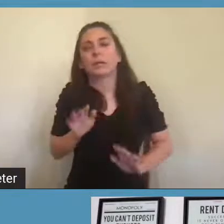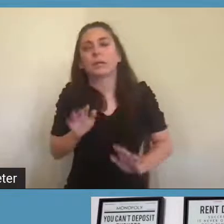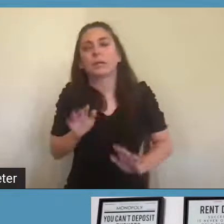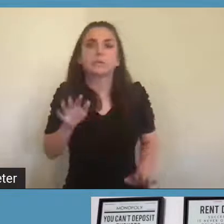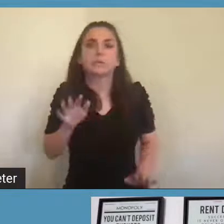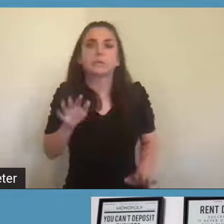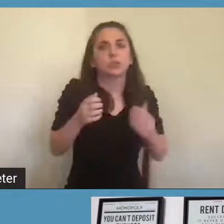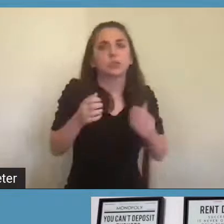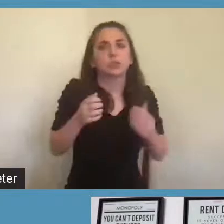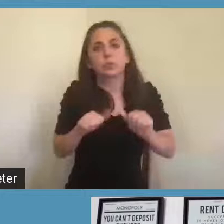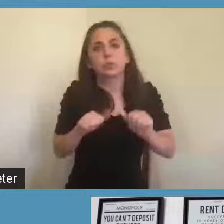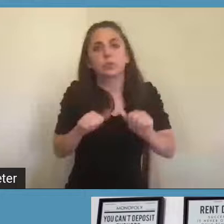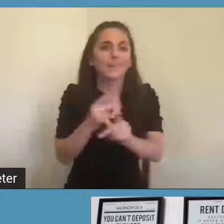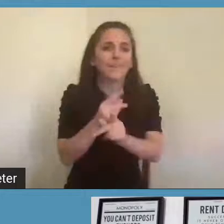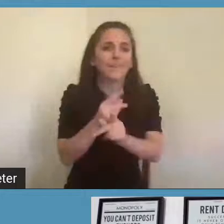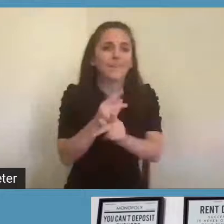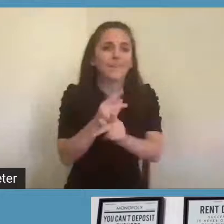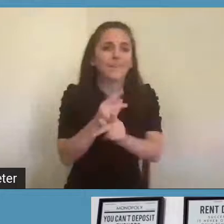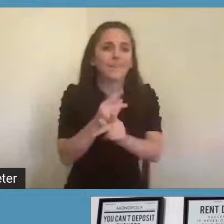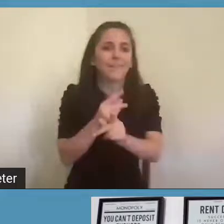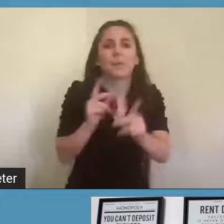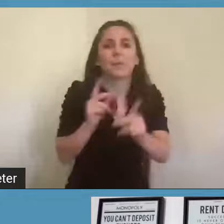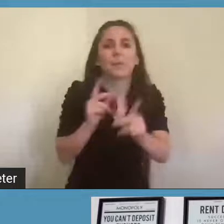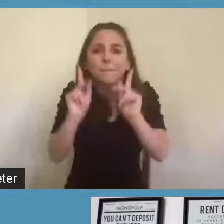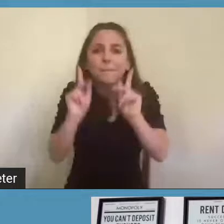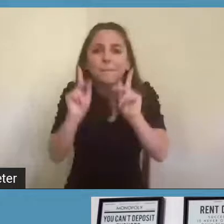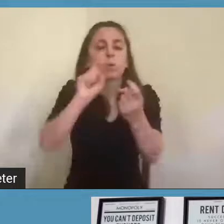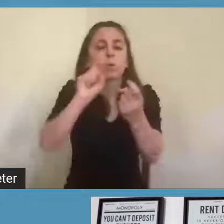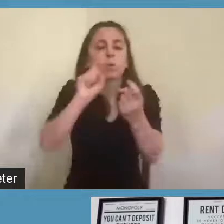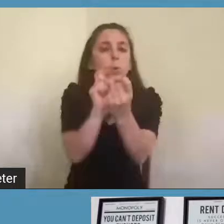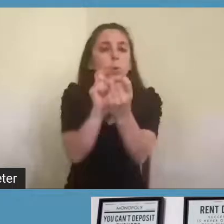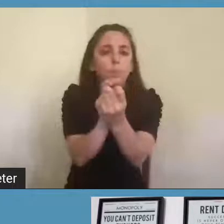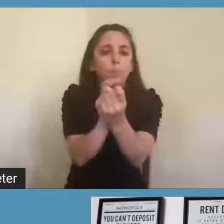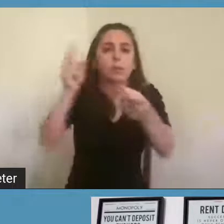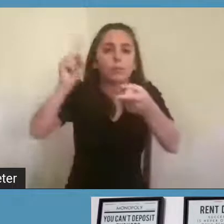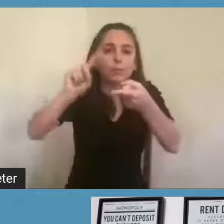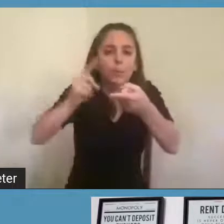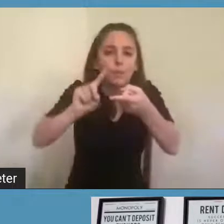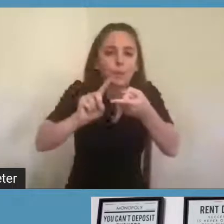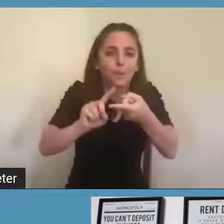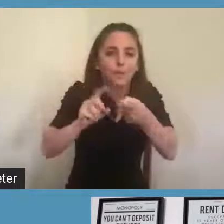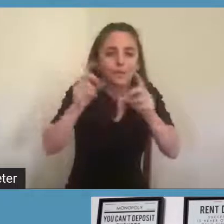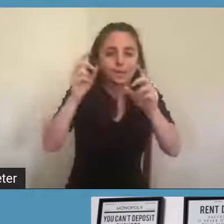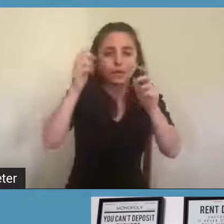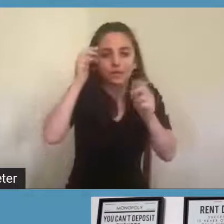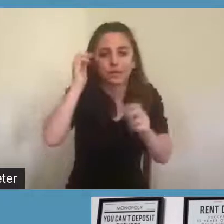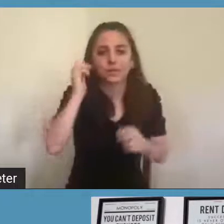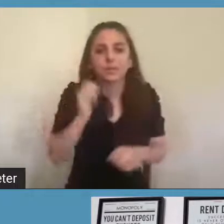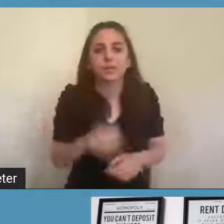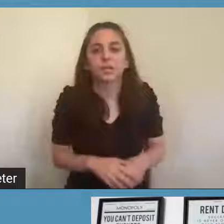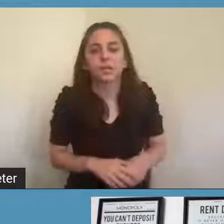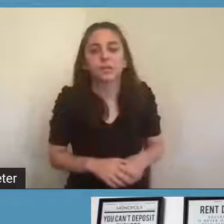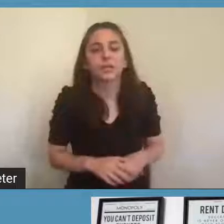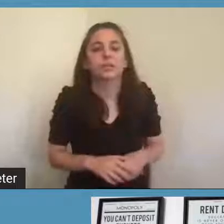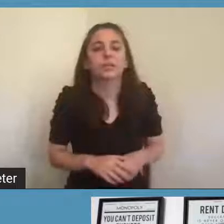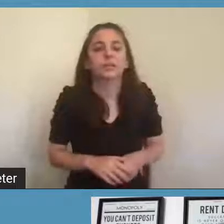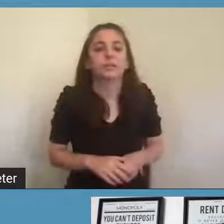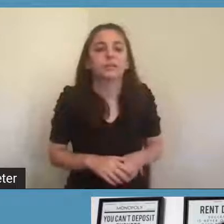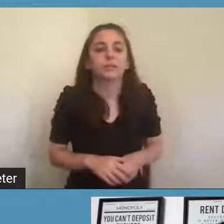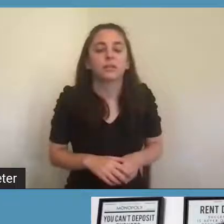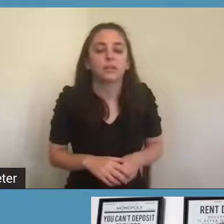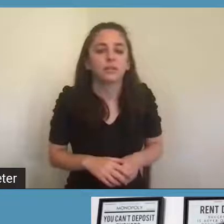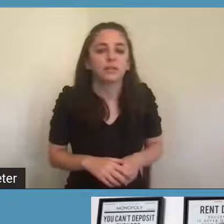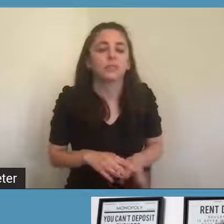to get people to be specific, we allow our funnel to get like this. And this is where we have to